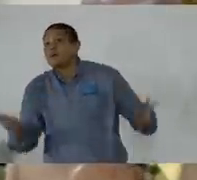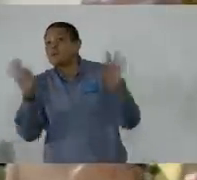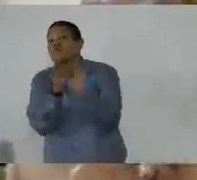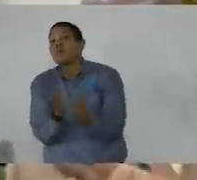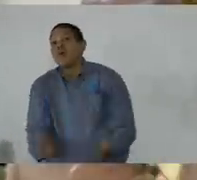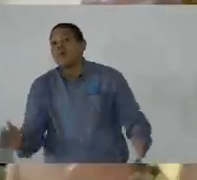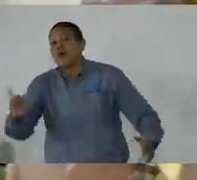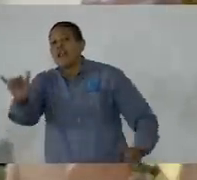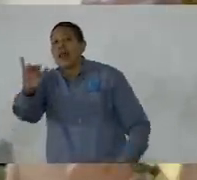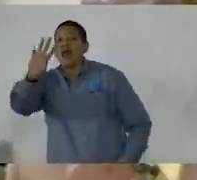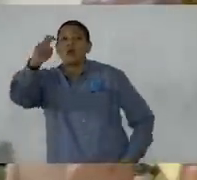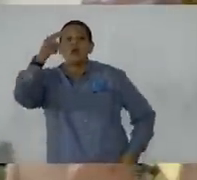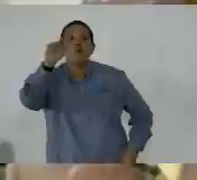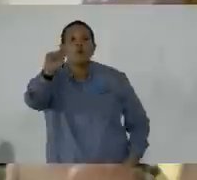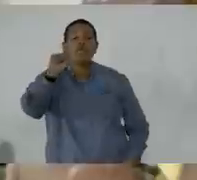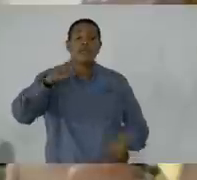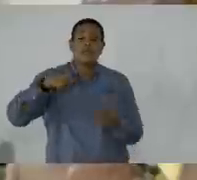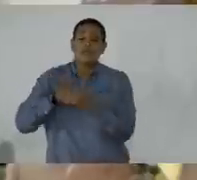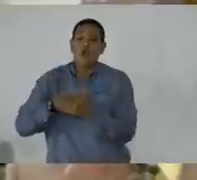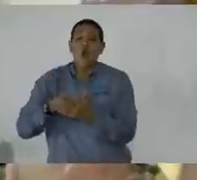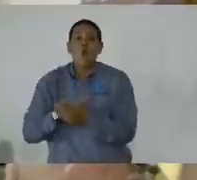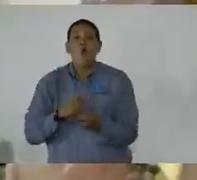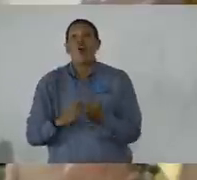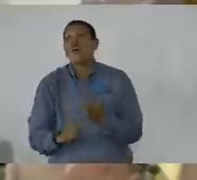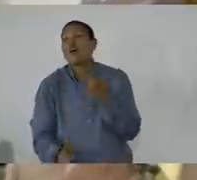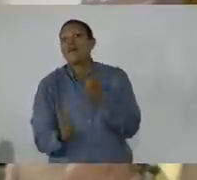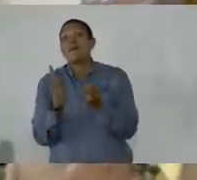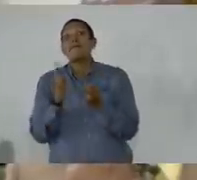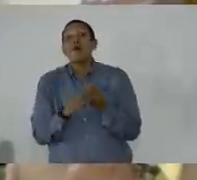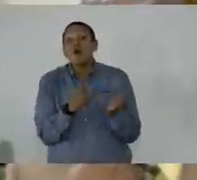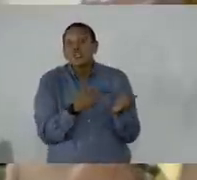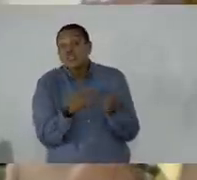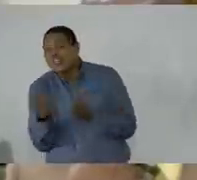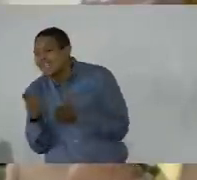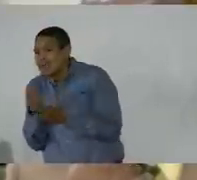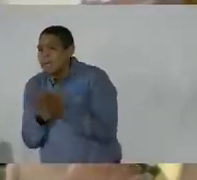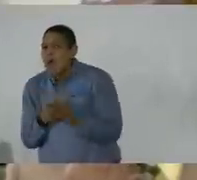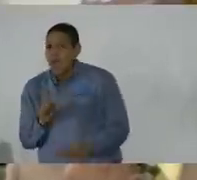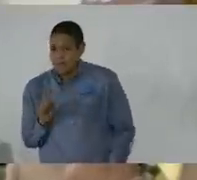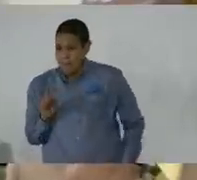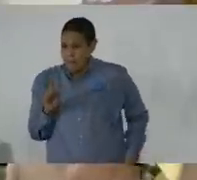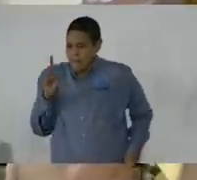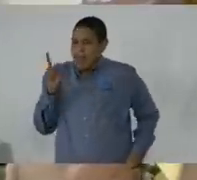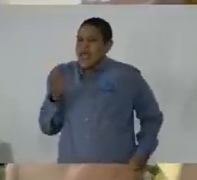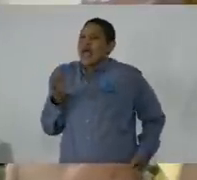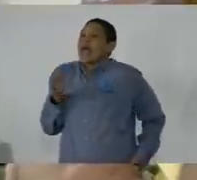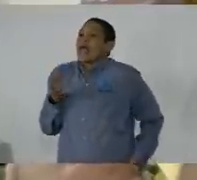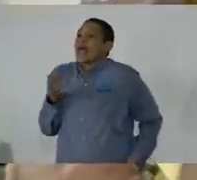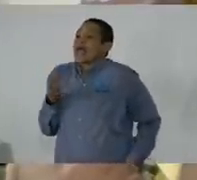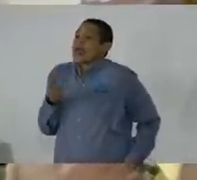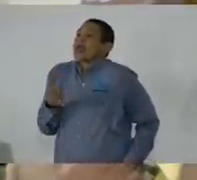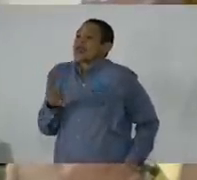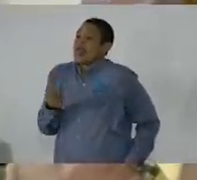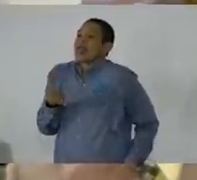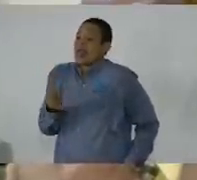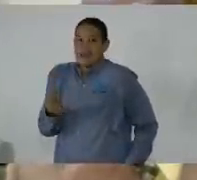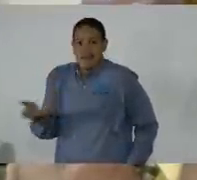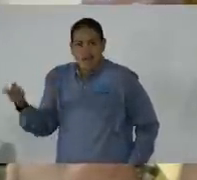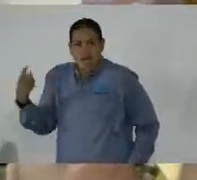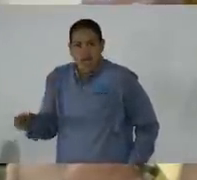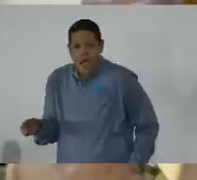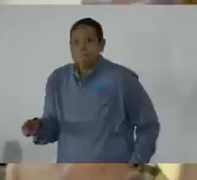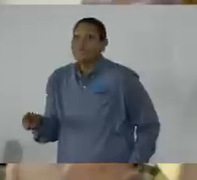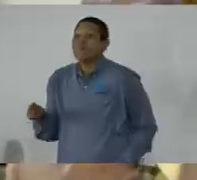such as wheat, flour, as well as shifting prices in the wrong way for commodities like meat and